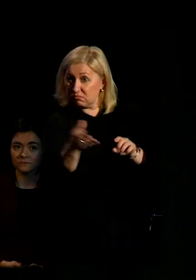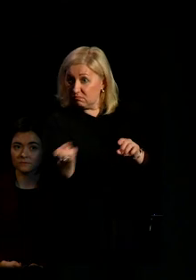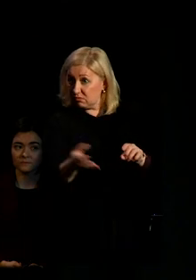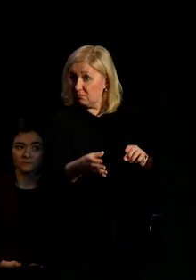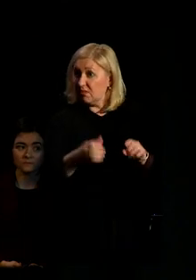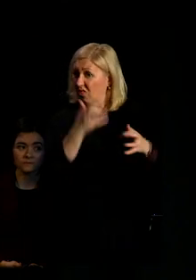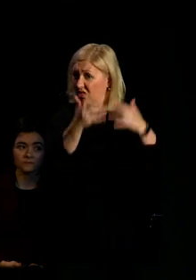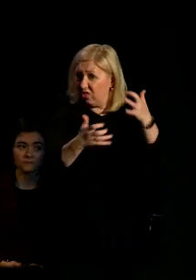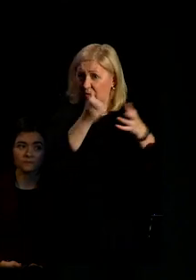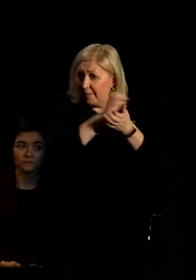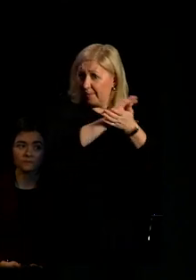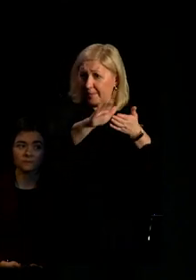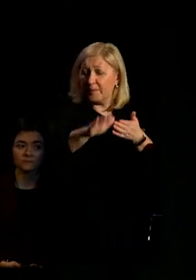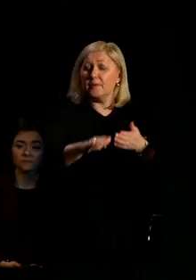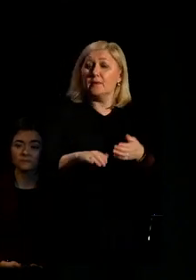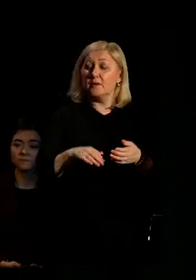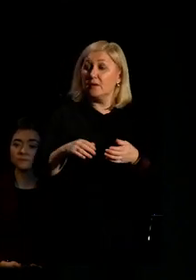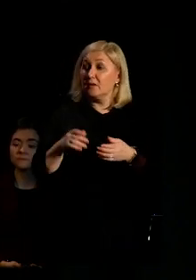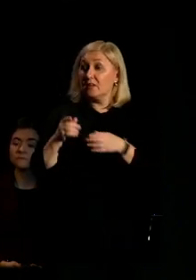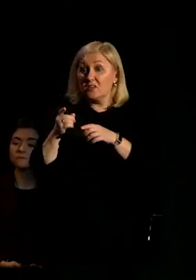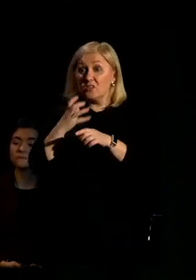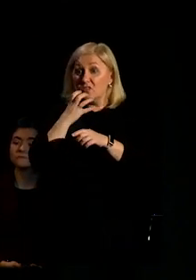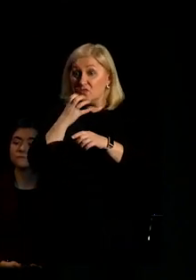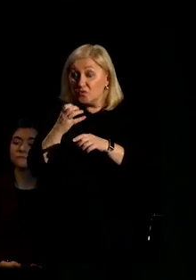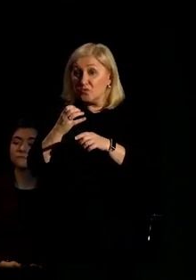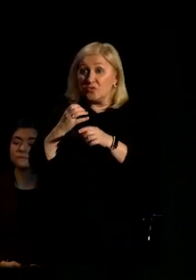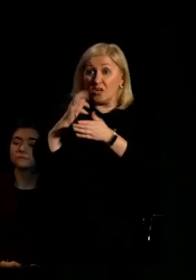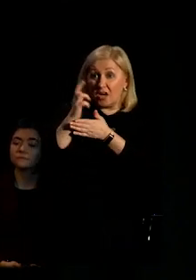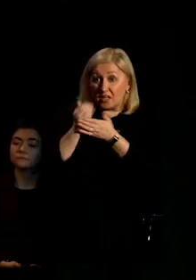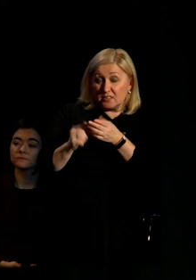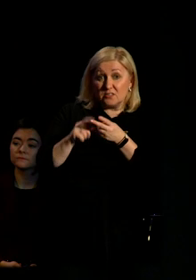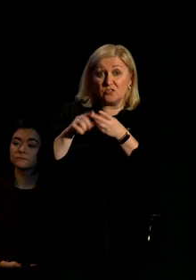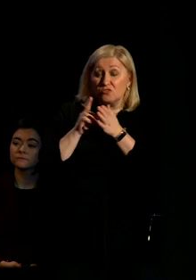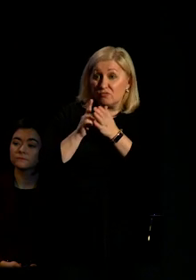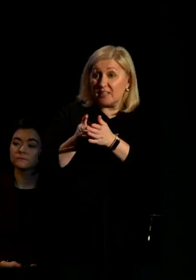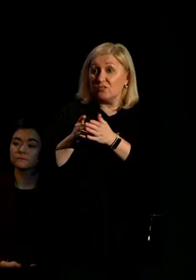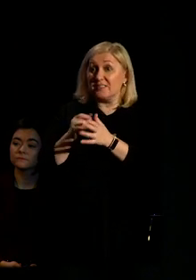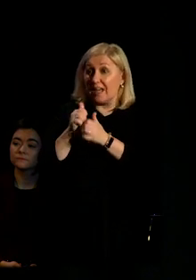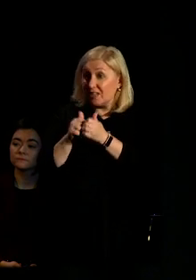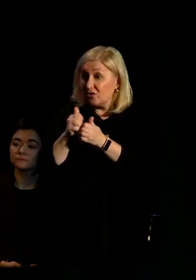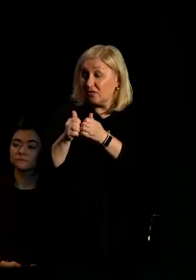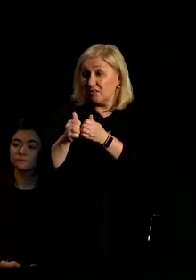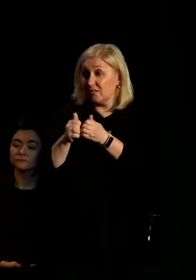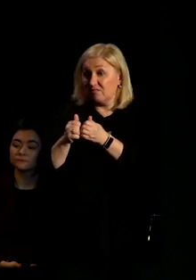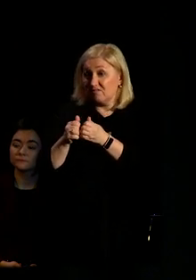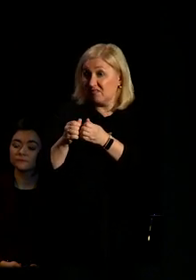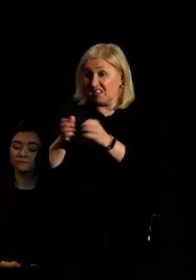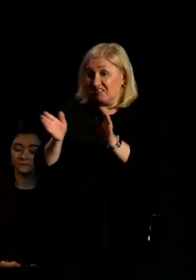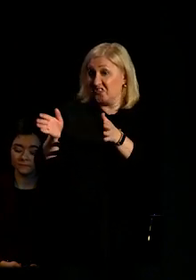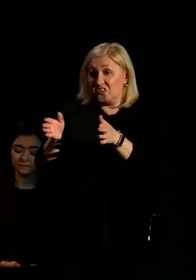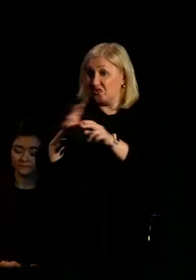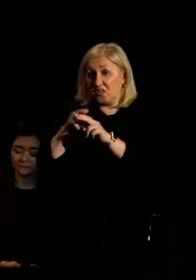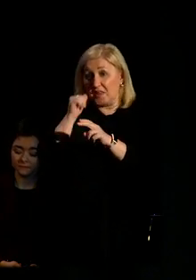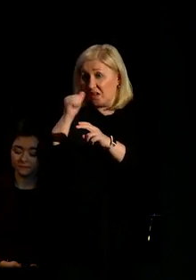and artists were no longer able to find work, and Jewish composers and musicians